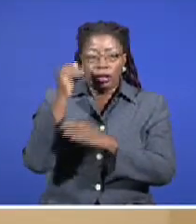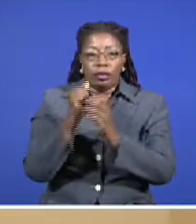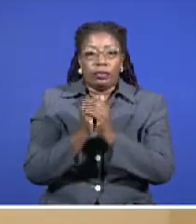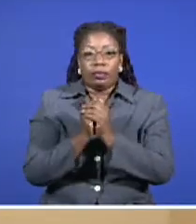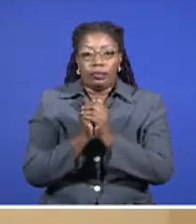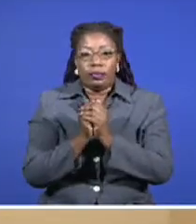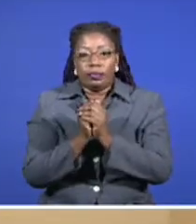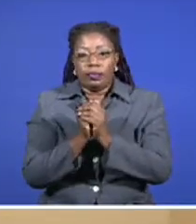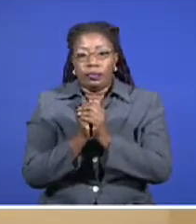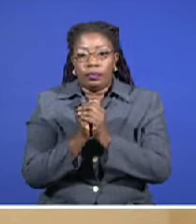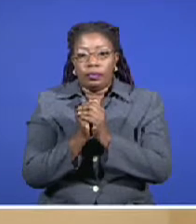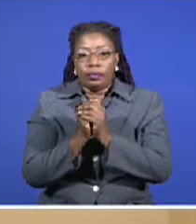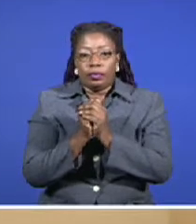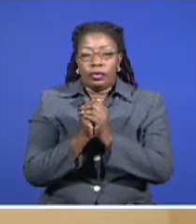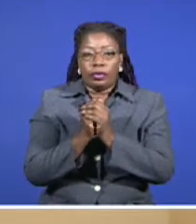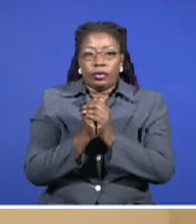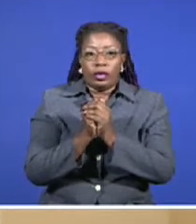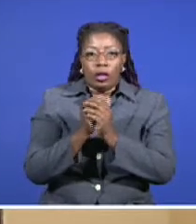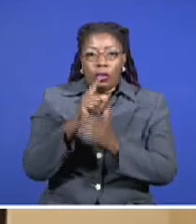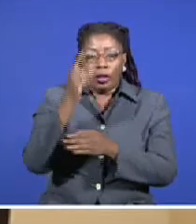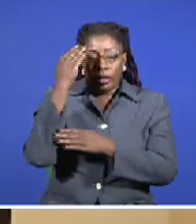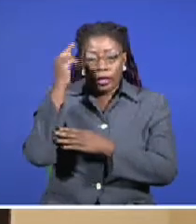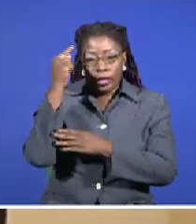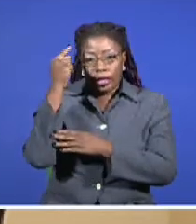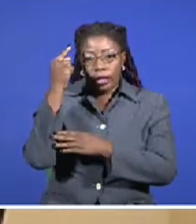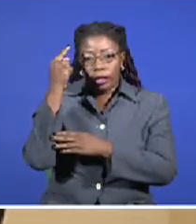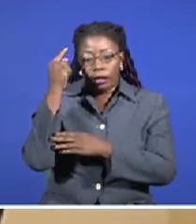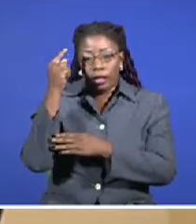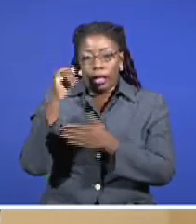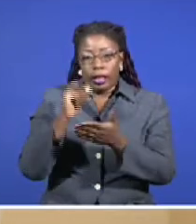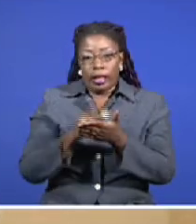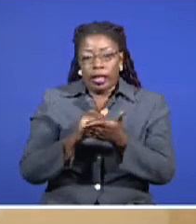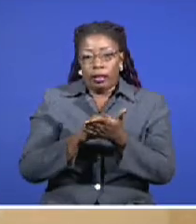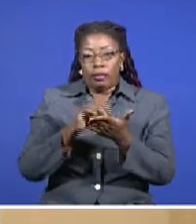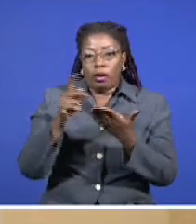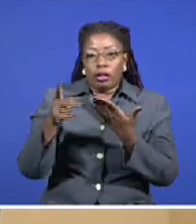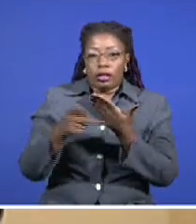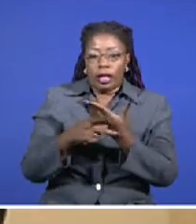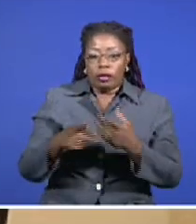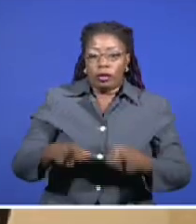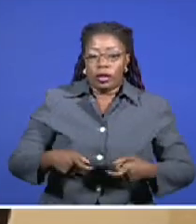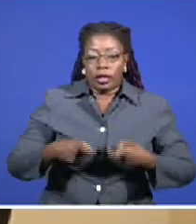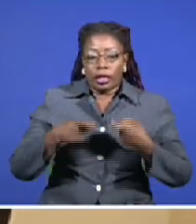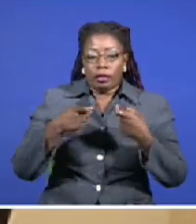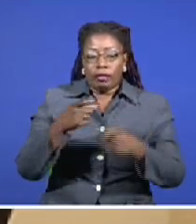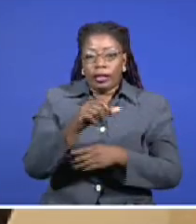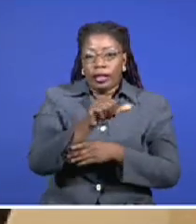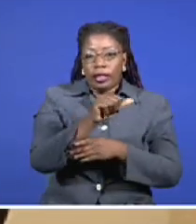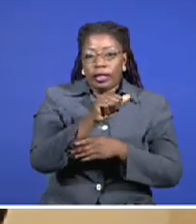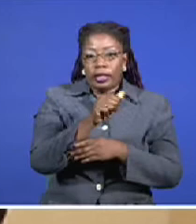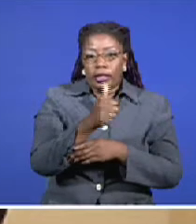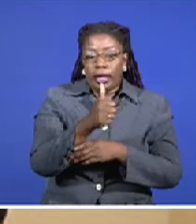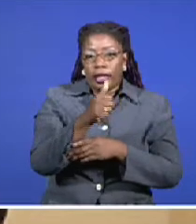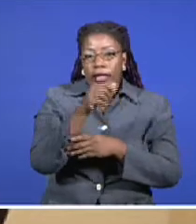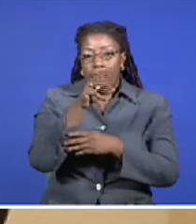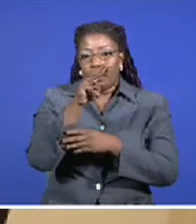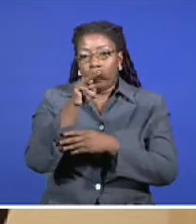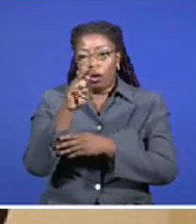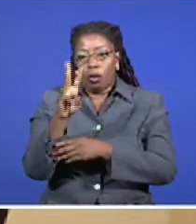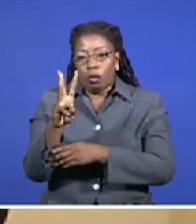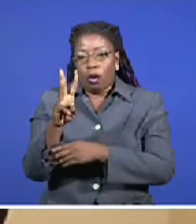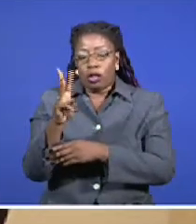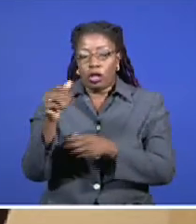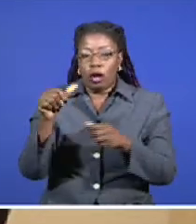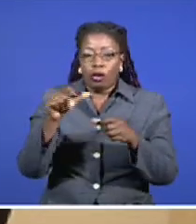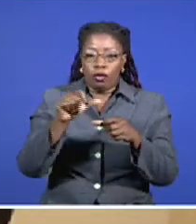mention is a project that will seek to provide 10 megawatts of biomass fuel, by